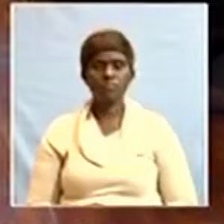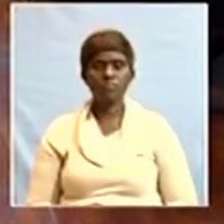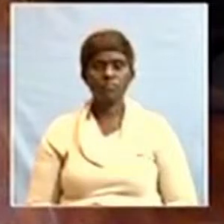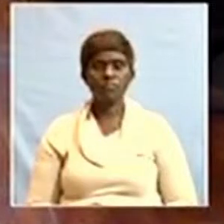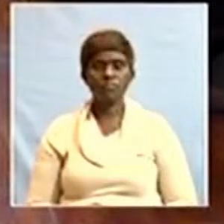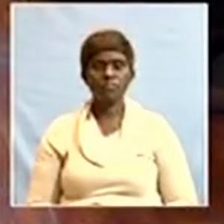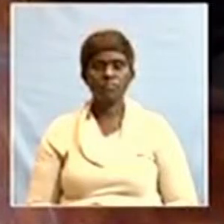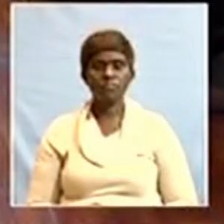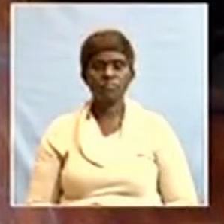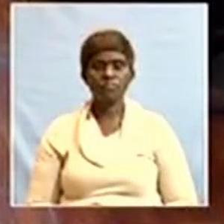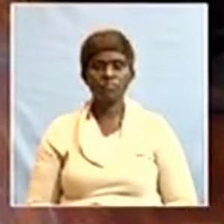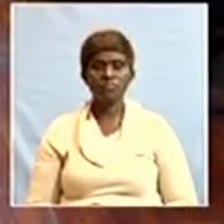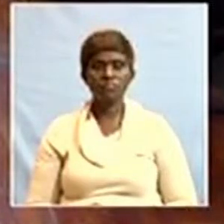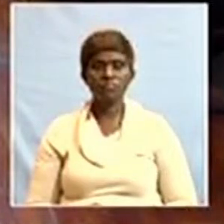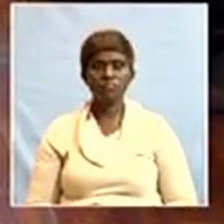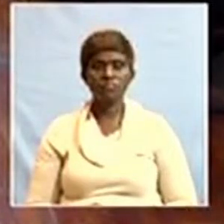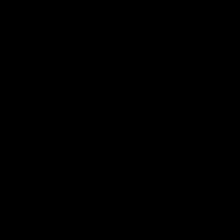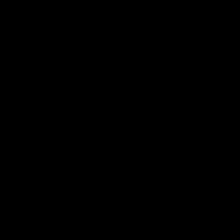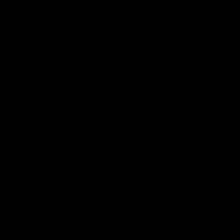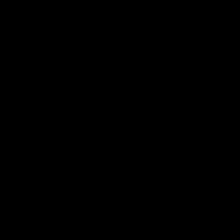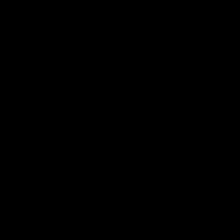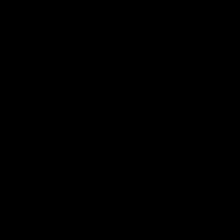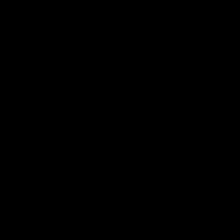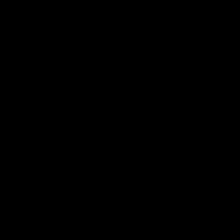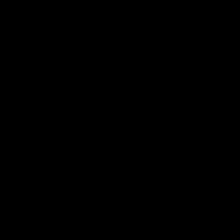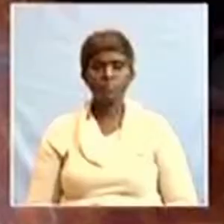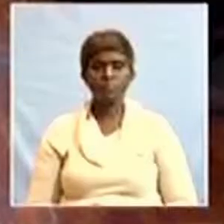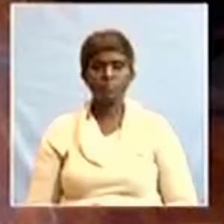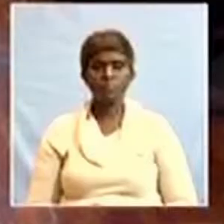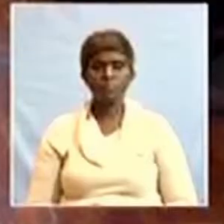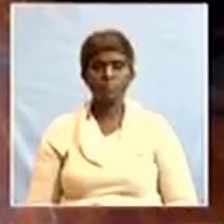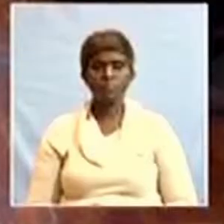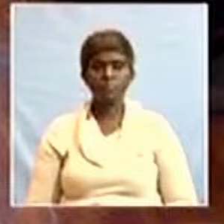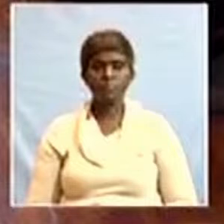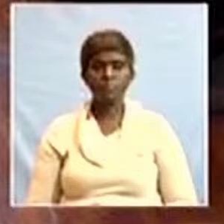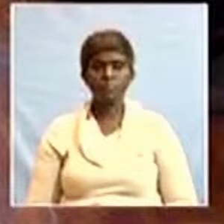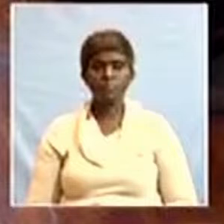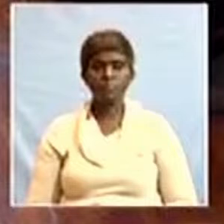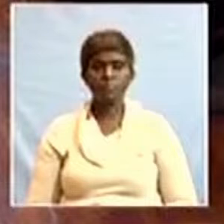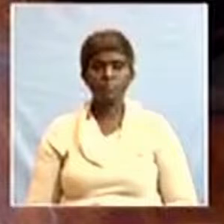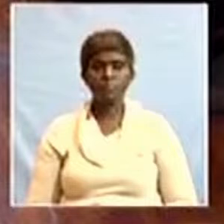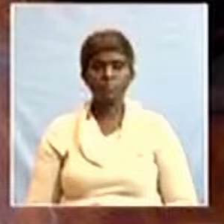or that maybe being the case, right? And then